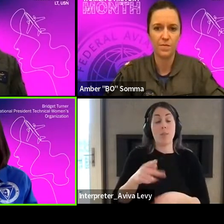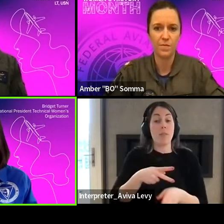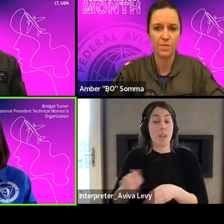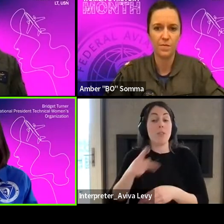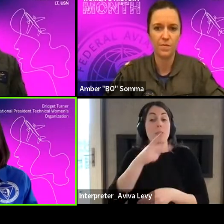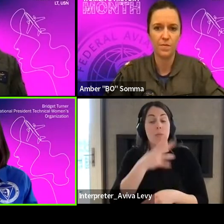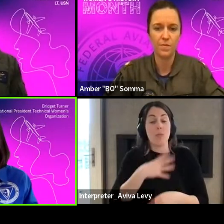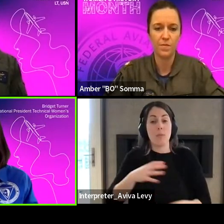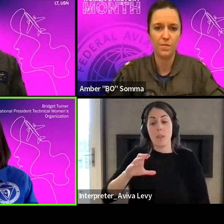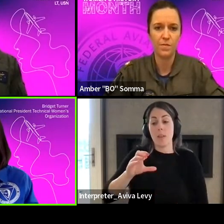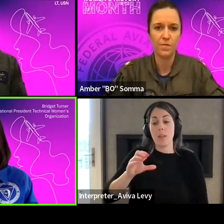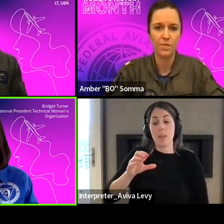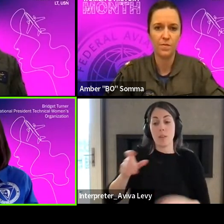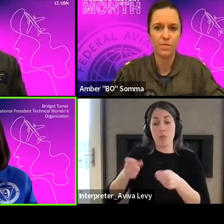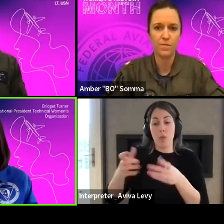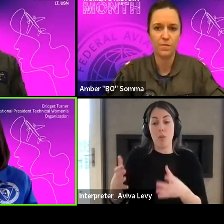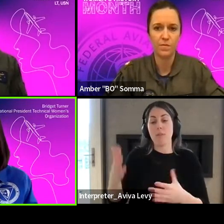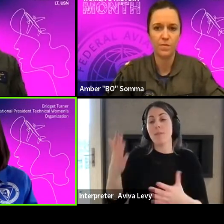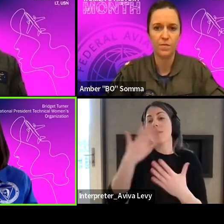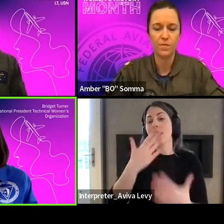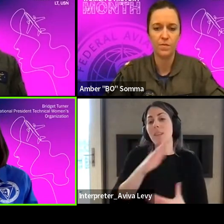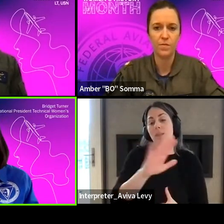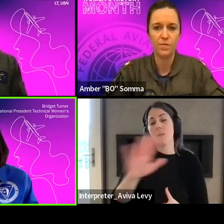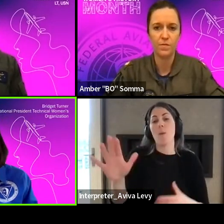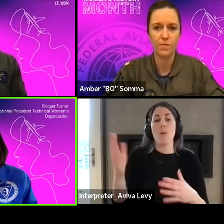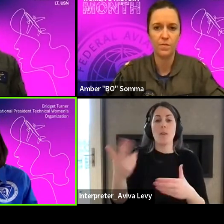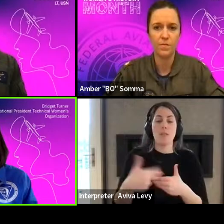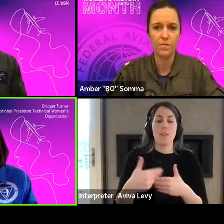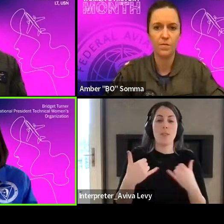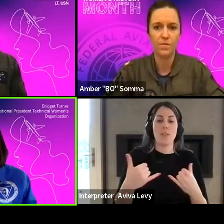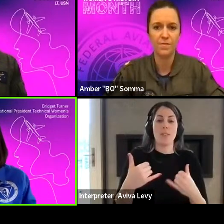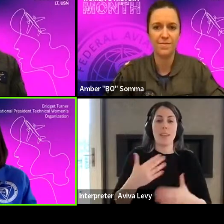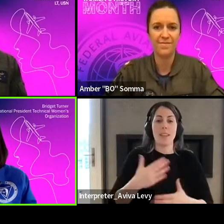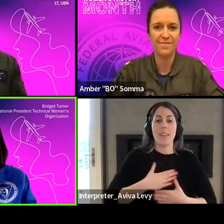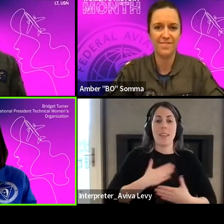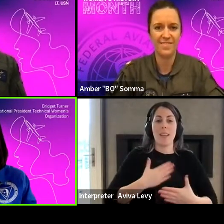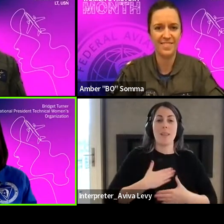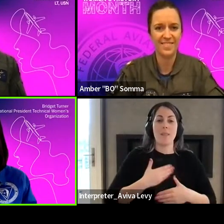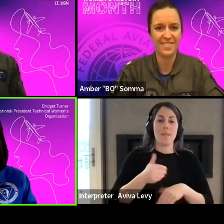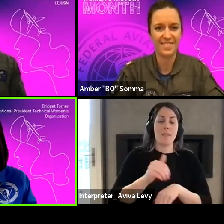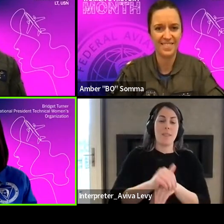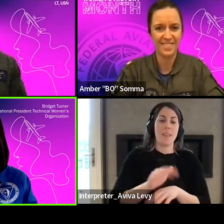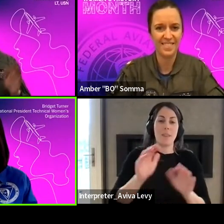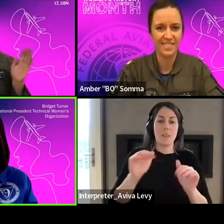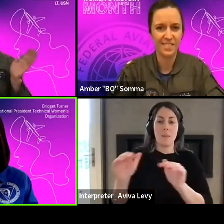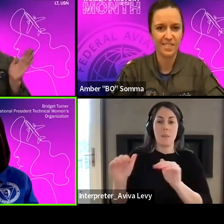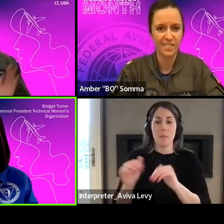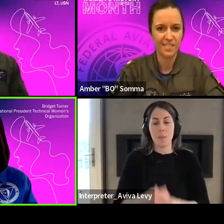Controllers, we want to thank you for our program and wish you a happy evening. Thank you.